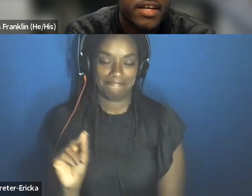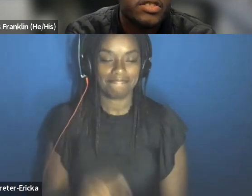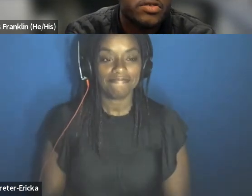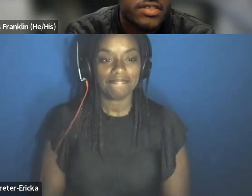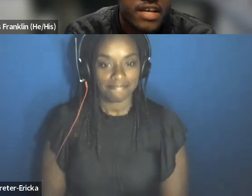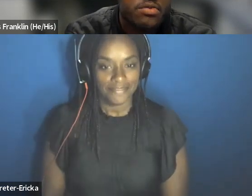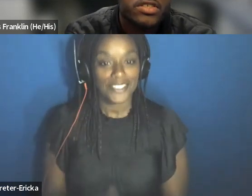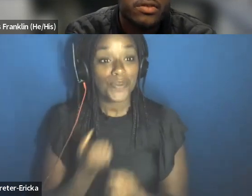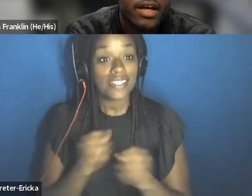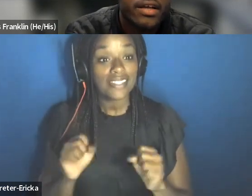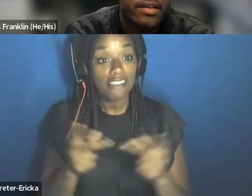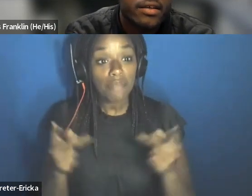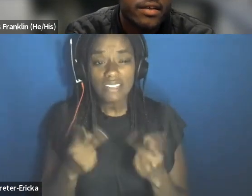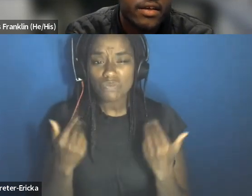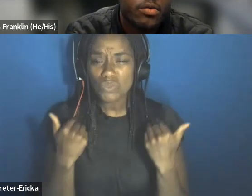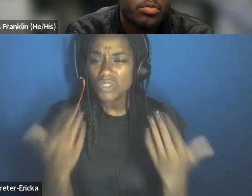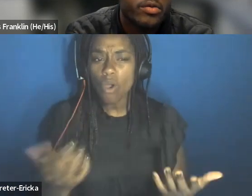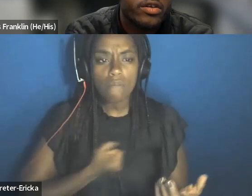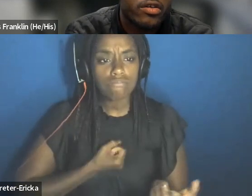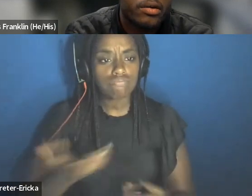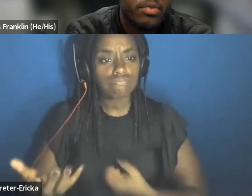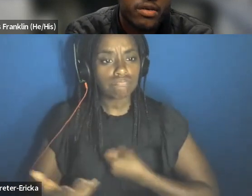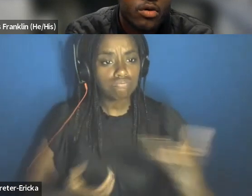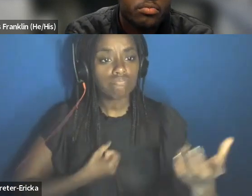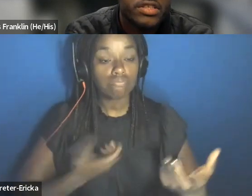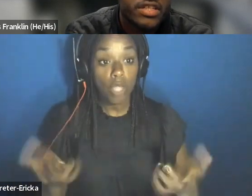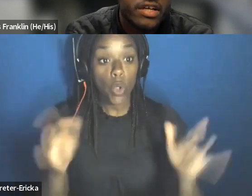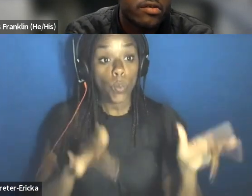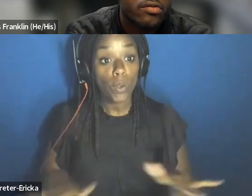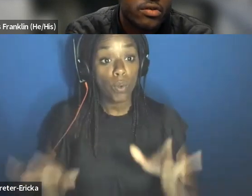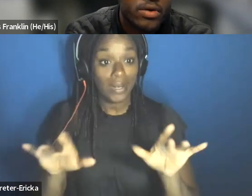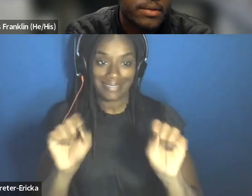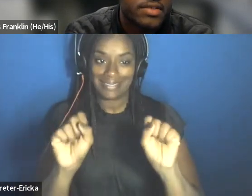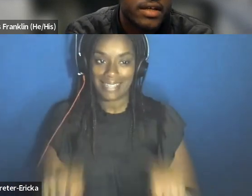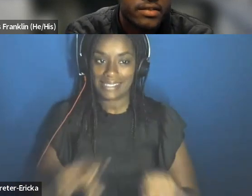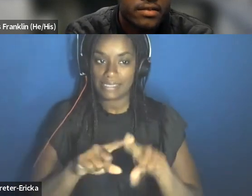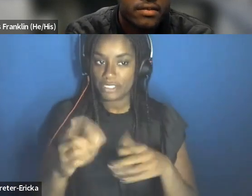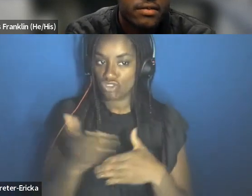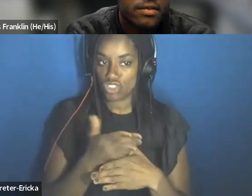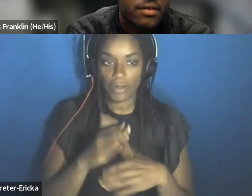safe space, you can say what you like. It will be recorded, but it won't be shared on the website.